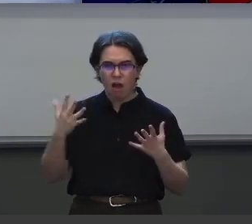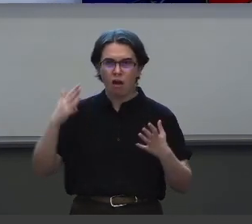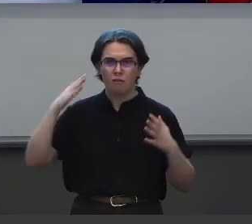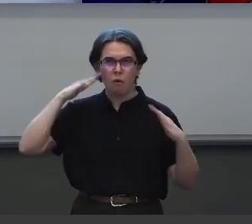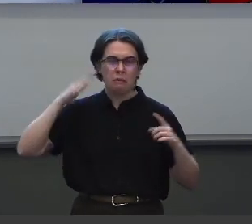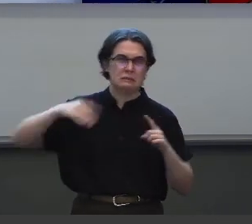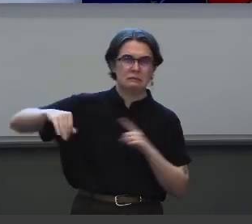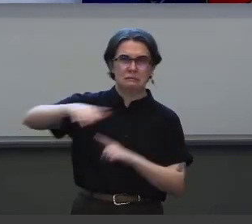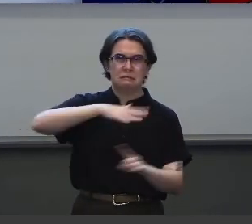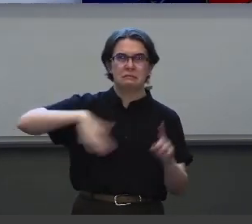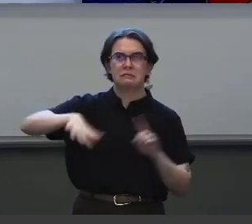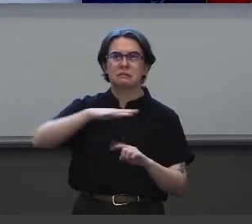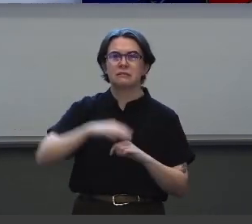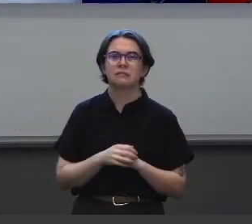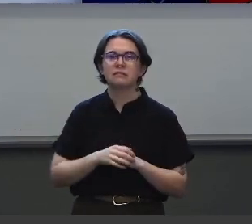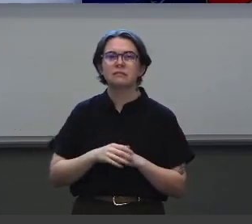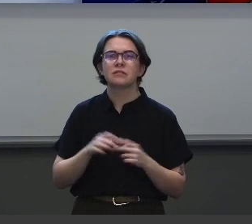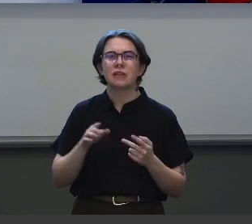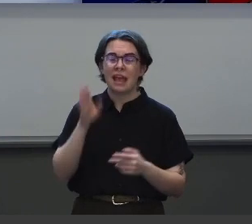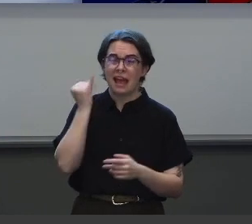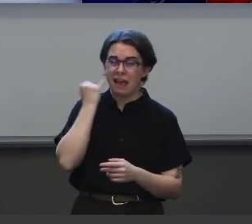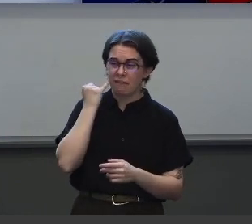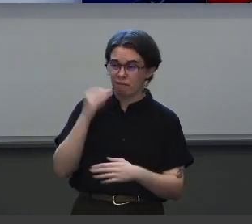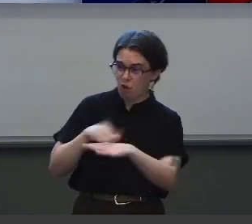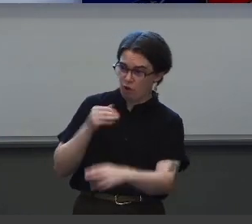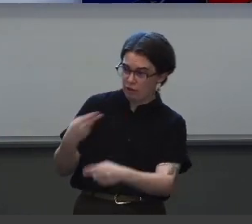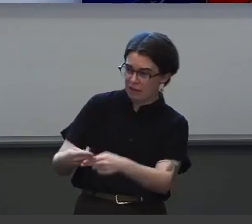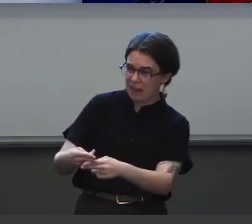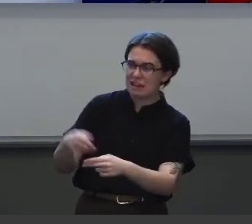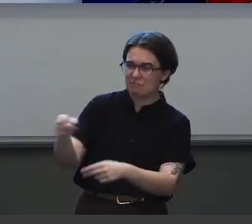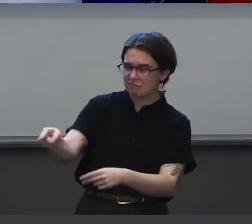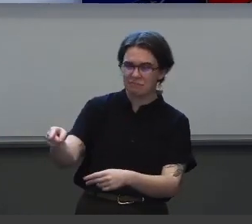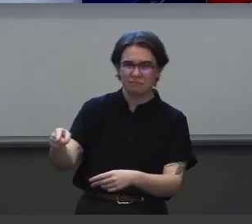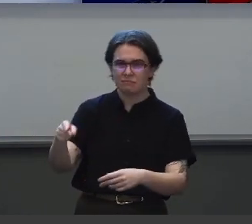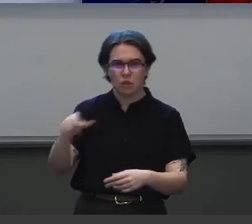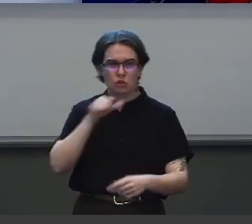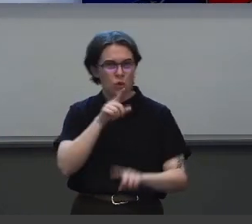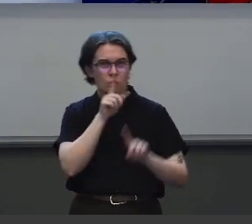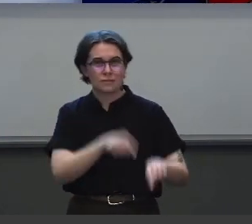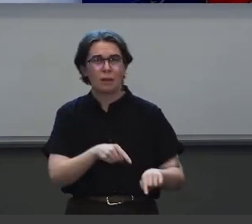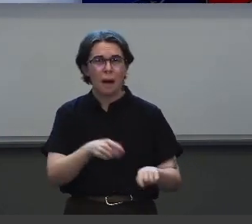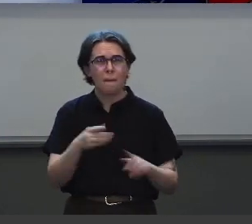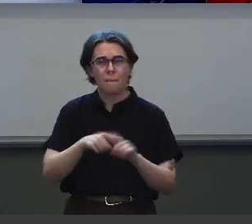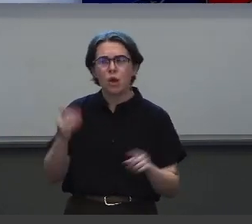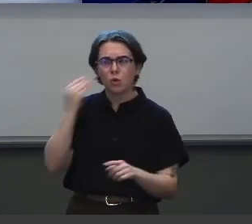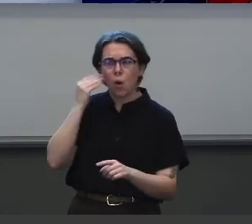when name is called, but you know their hearing is okay? And has difficulty paying attention.